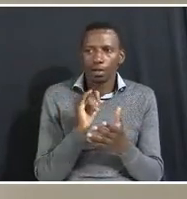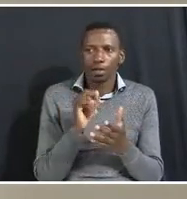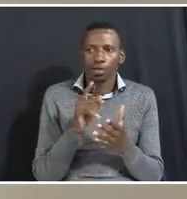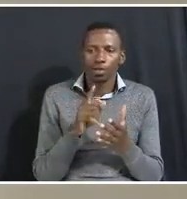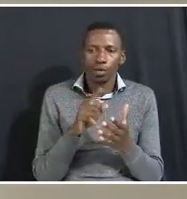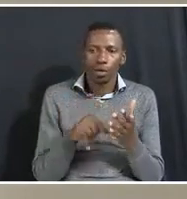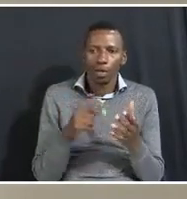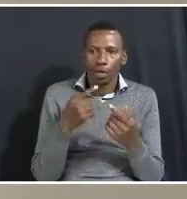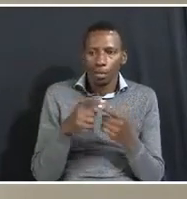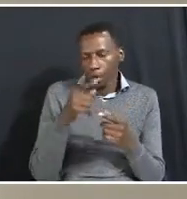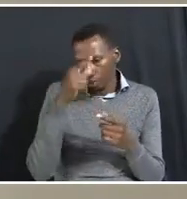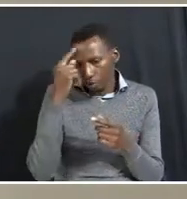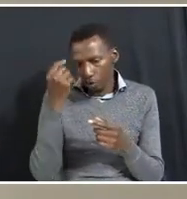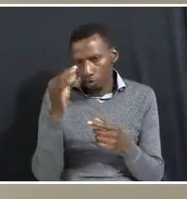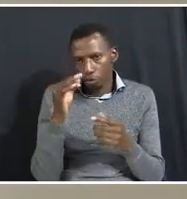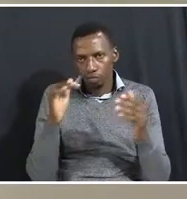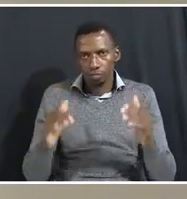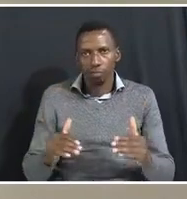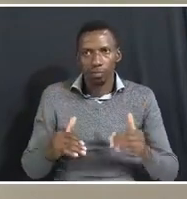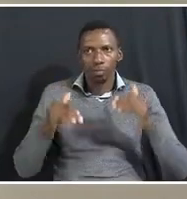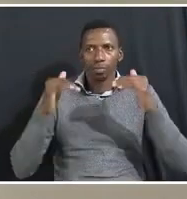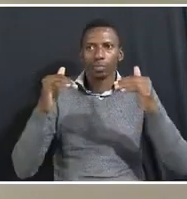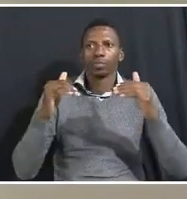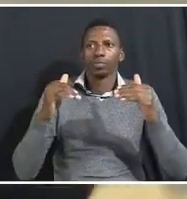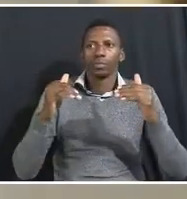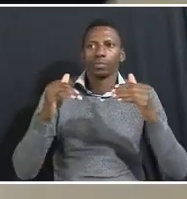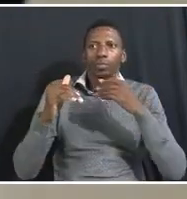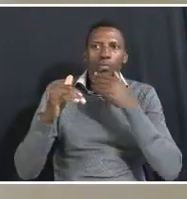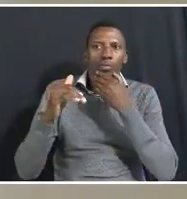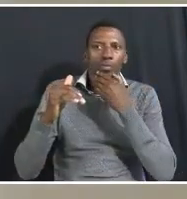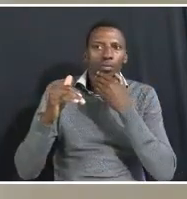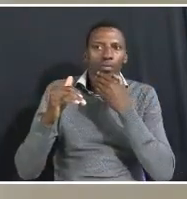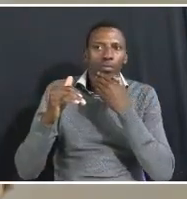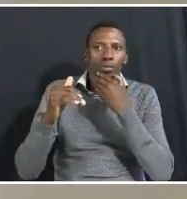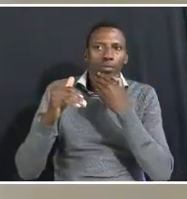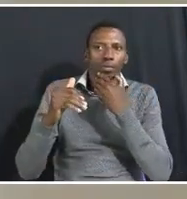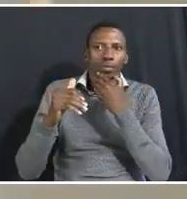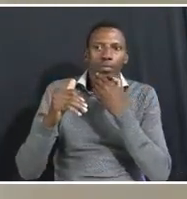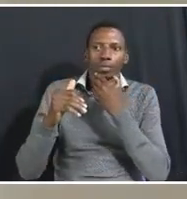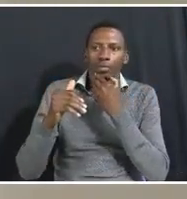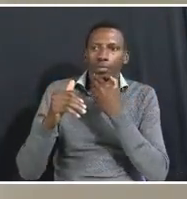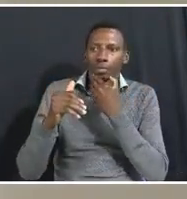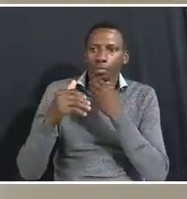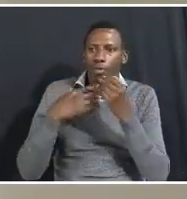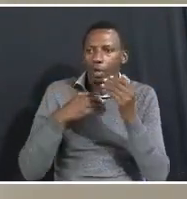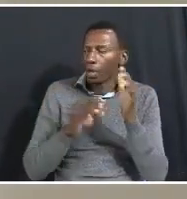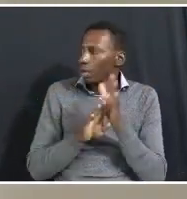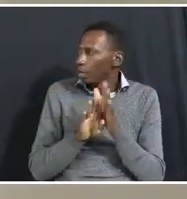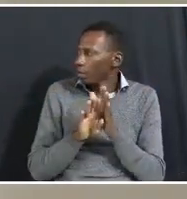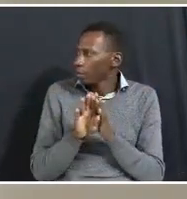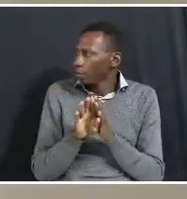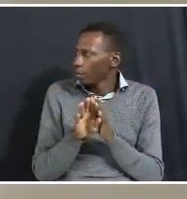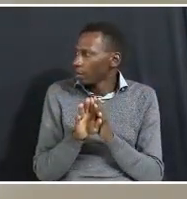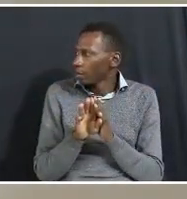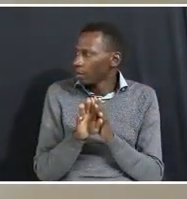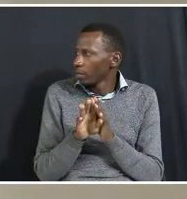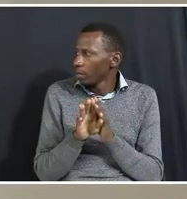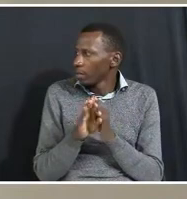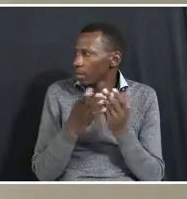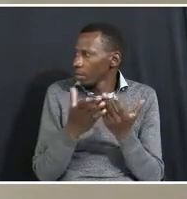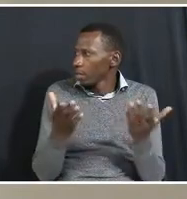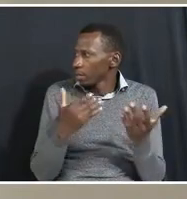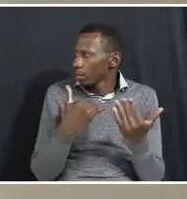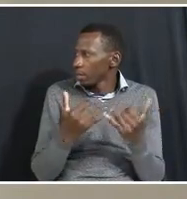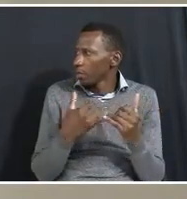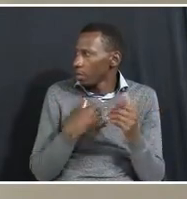But because of the advancement and the developed things, things have since